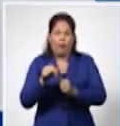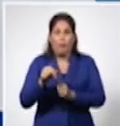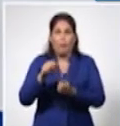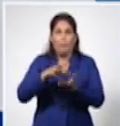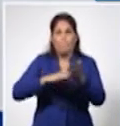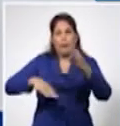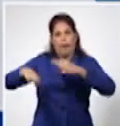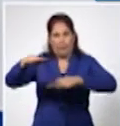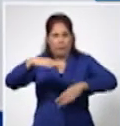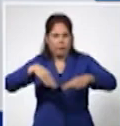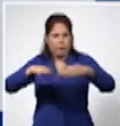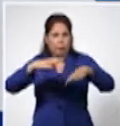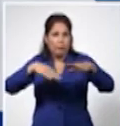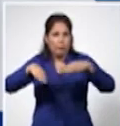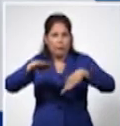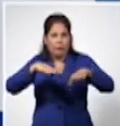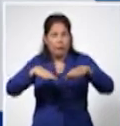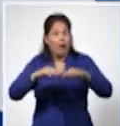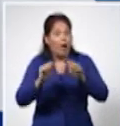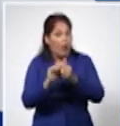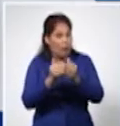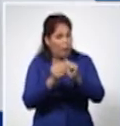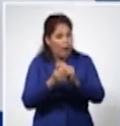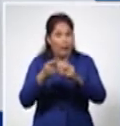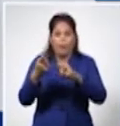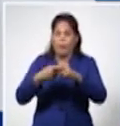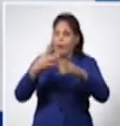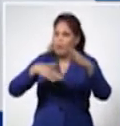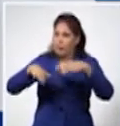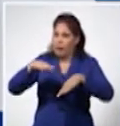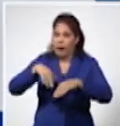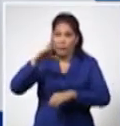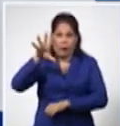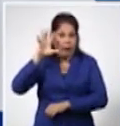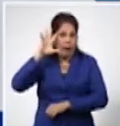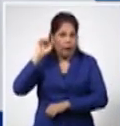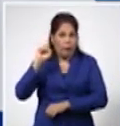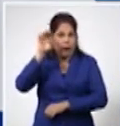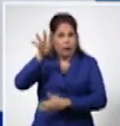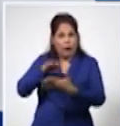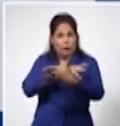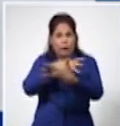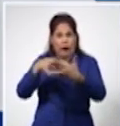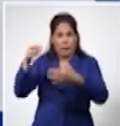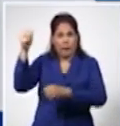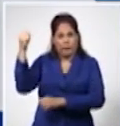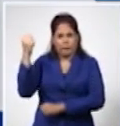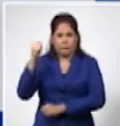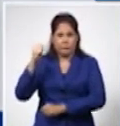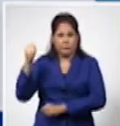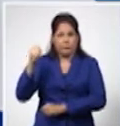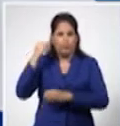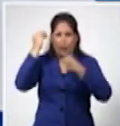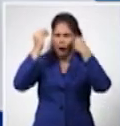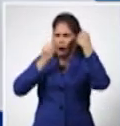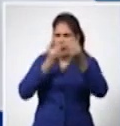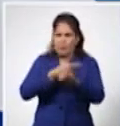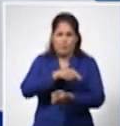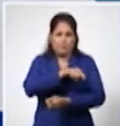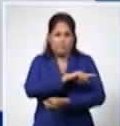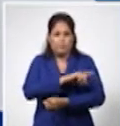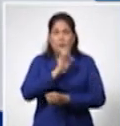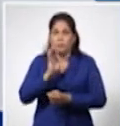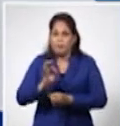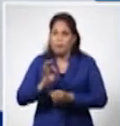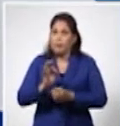and Playa. As you can see, cases are spread across different areas of Havana. 2